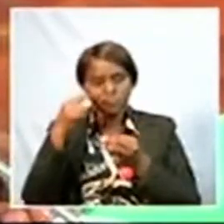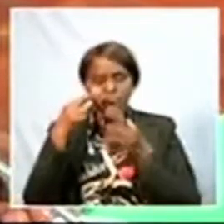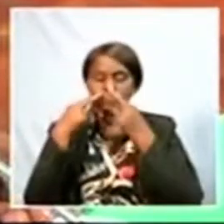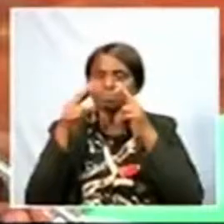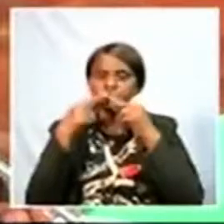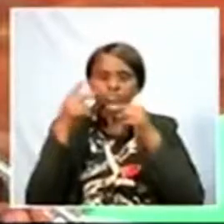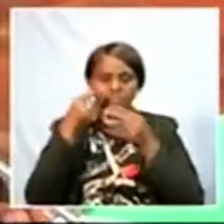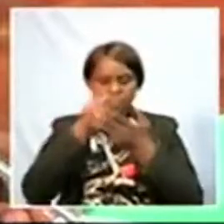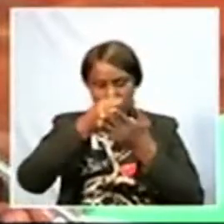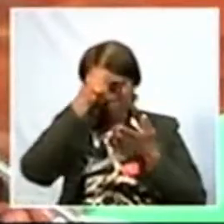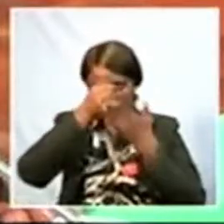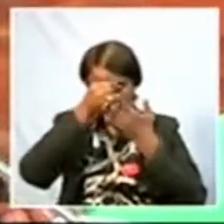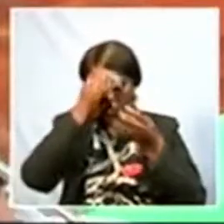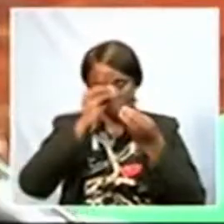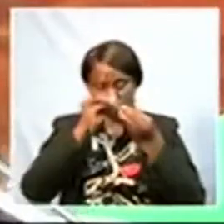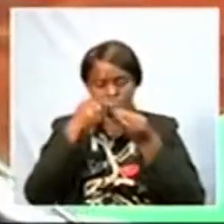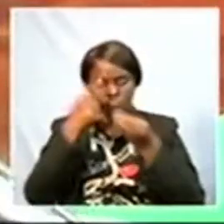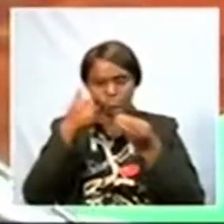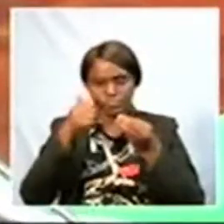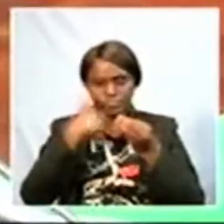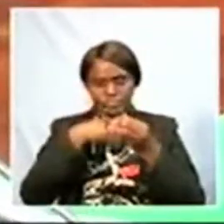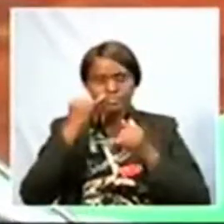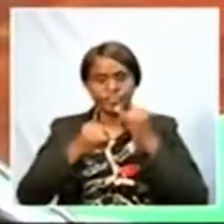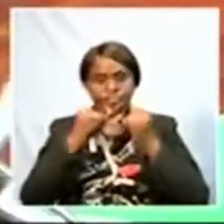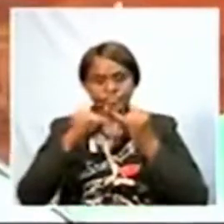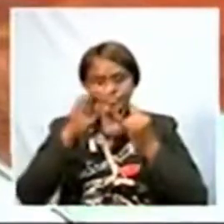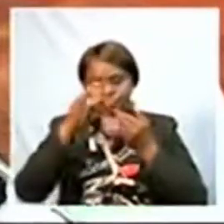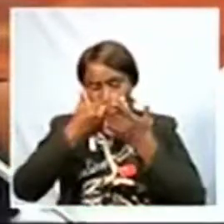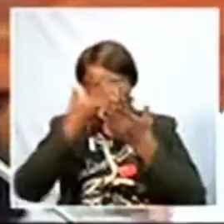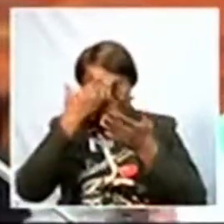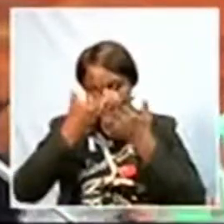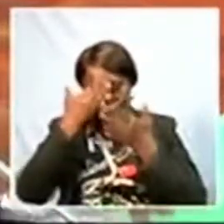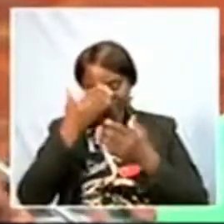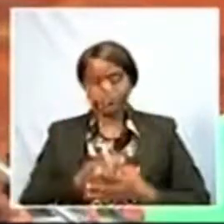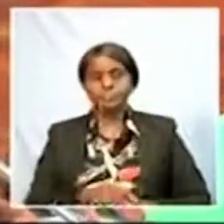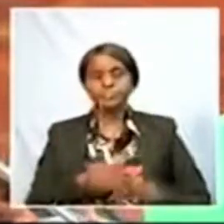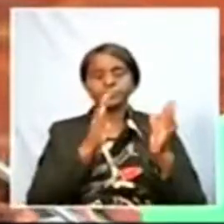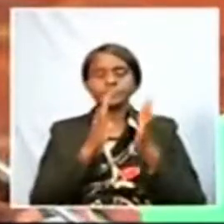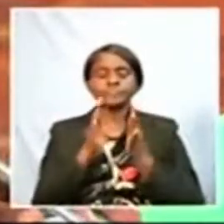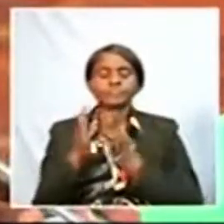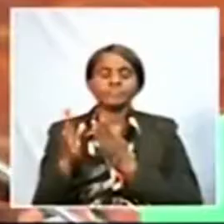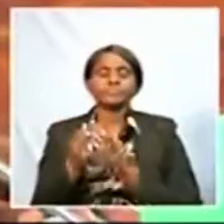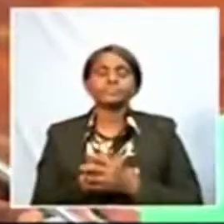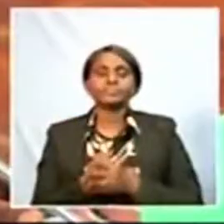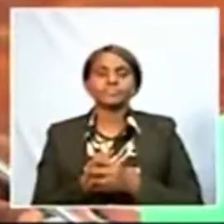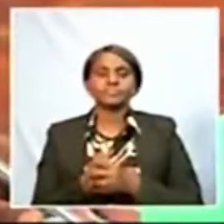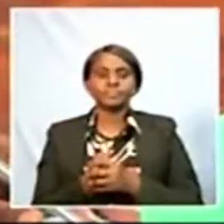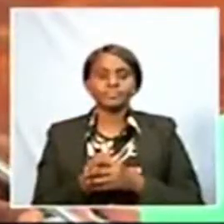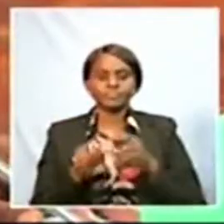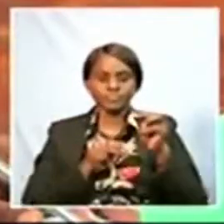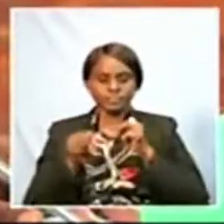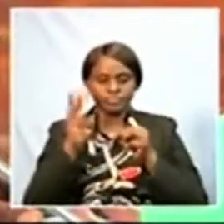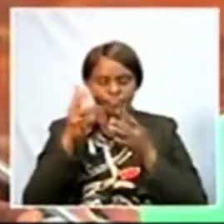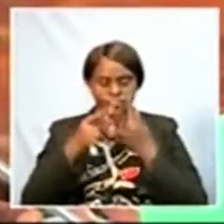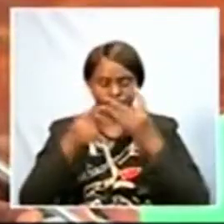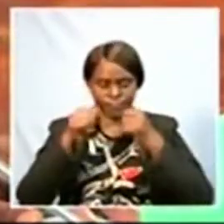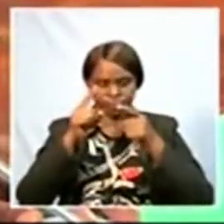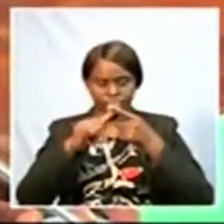results for students who have since completed their studies. Remedial measure. Management will